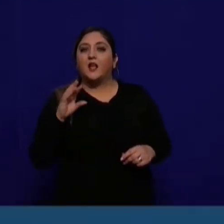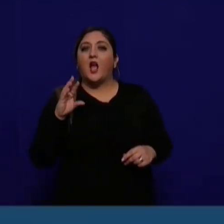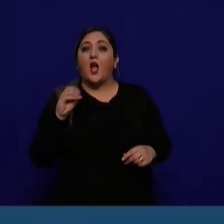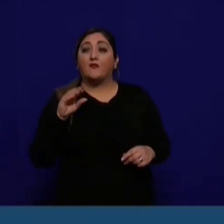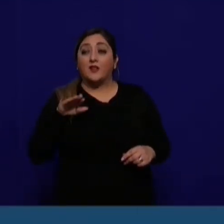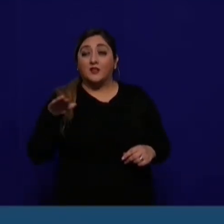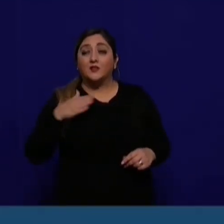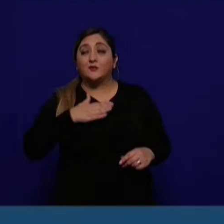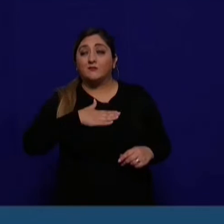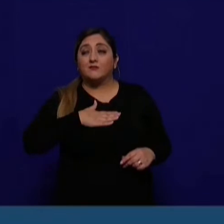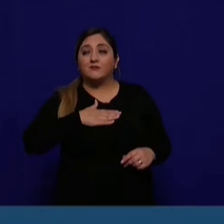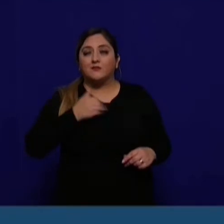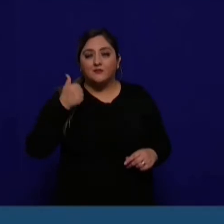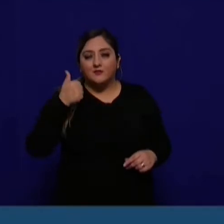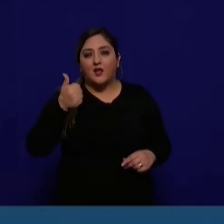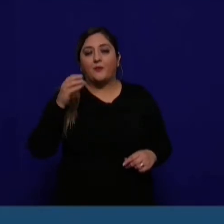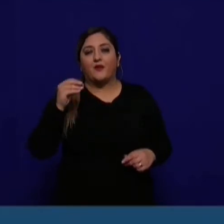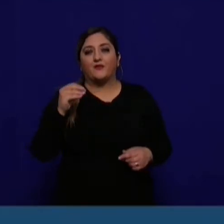sejrin tajjeb ħafna.